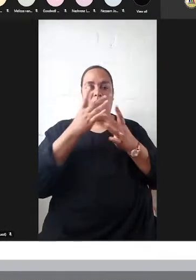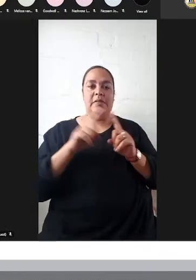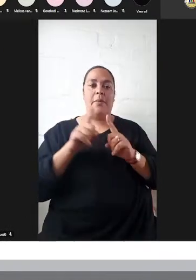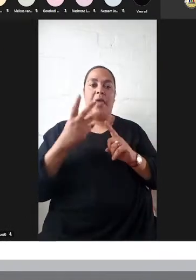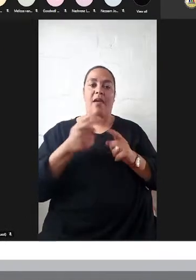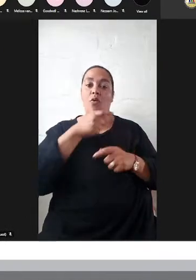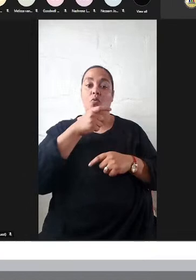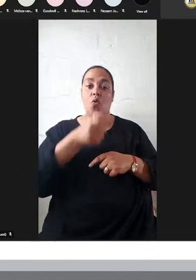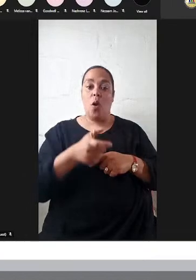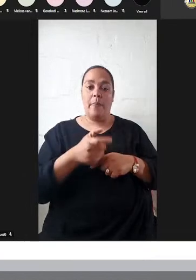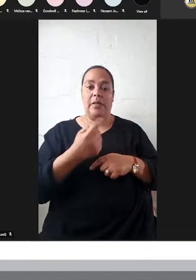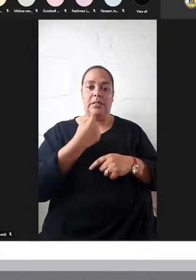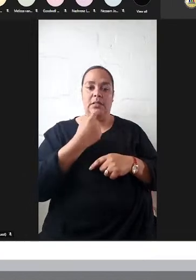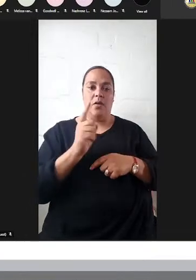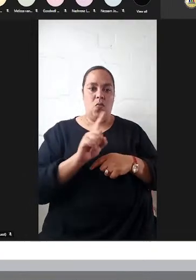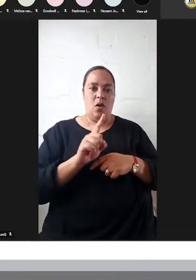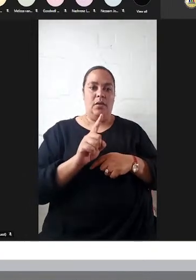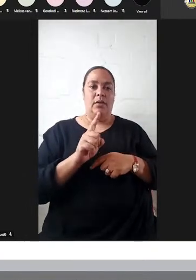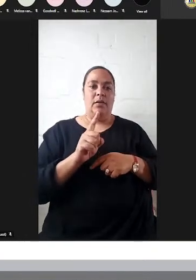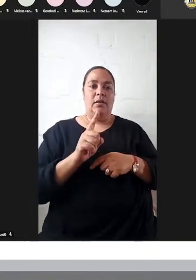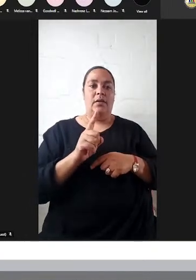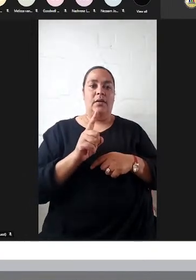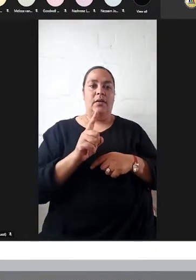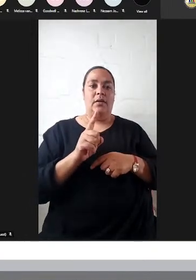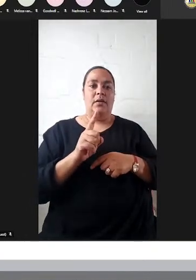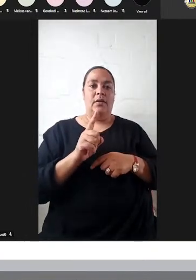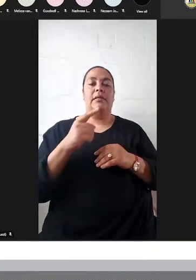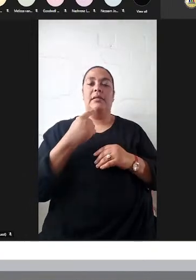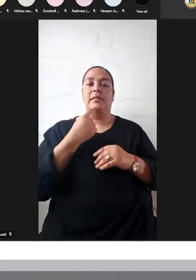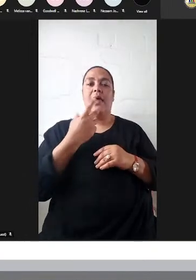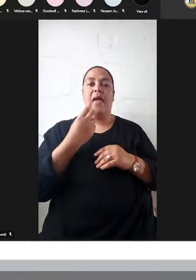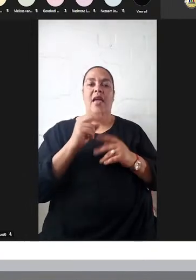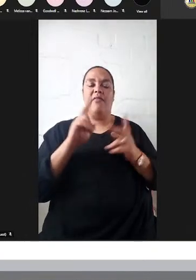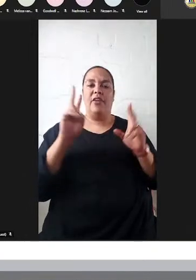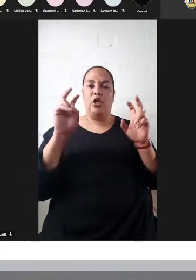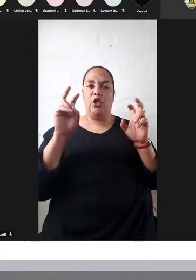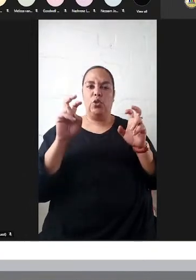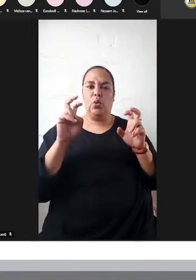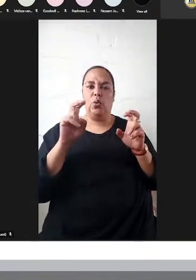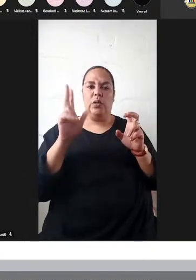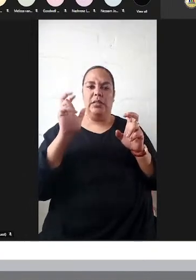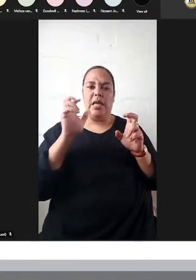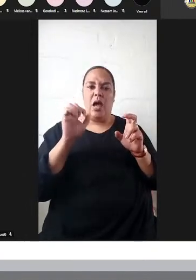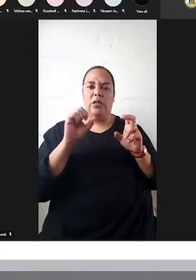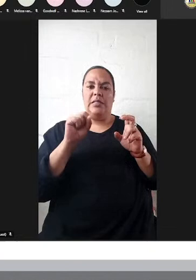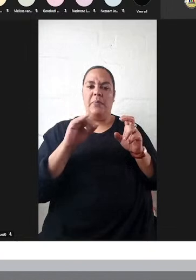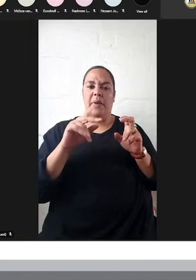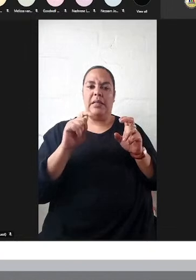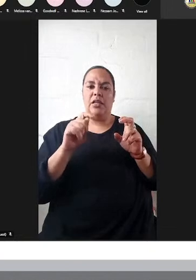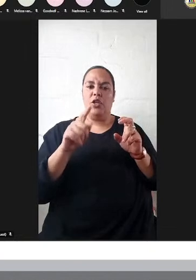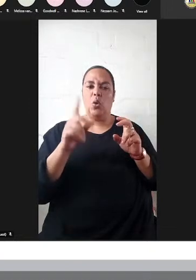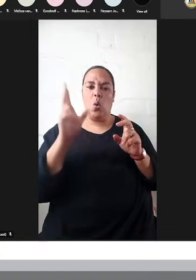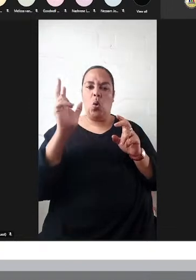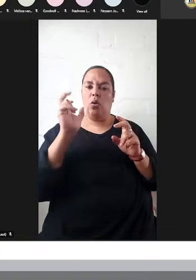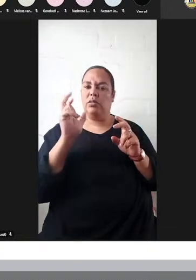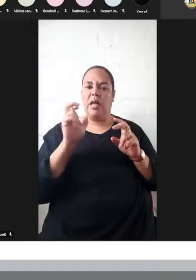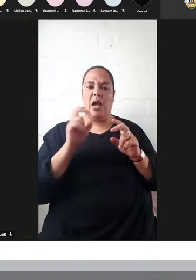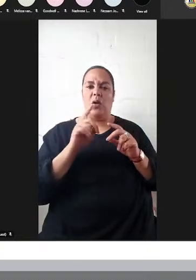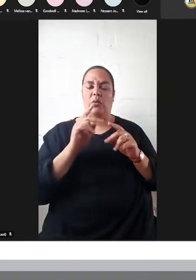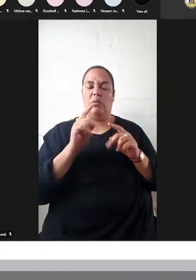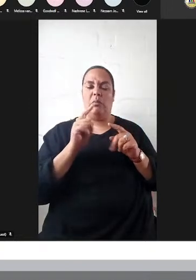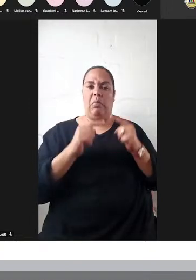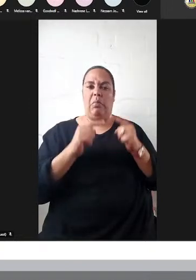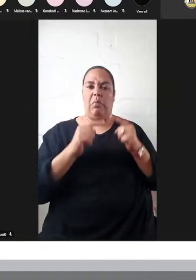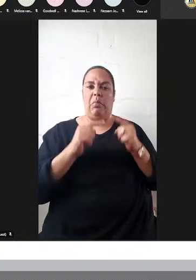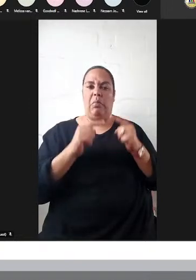that with Ms. Smith, there seems to be an issue. Your sound seems to be slightly distorted. So perhaps there might be